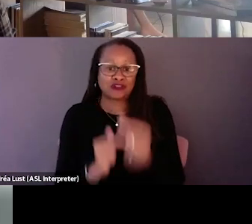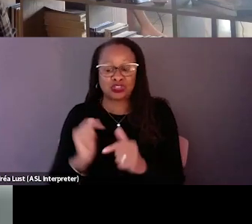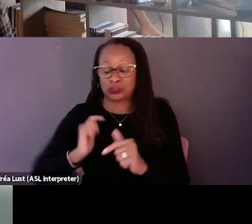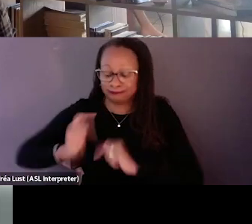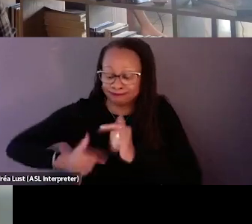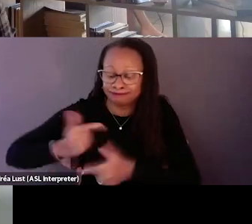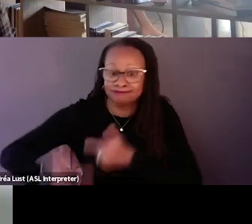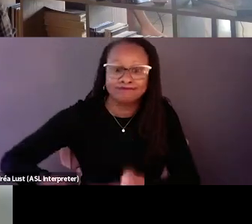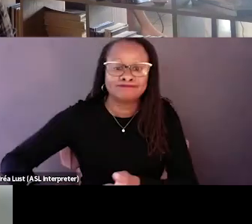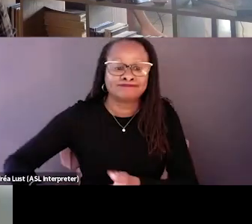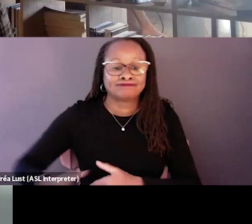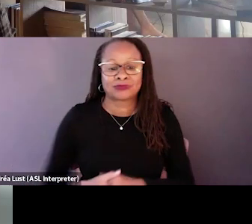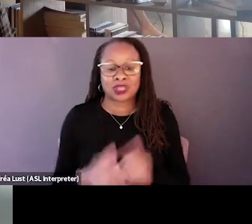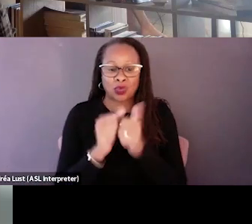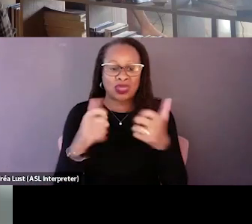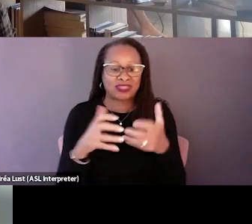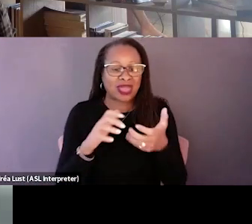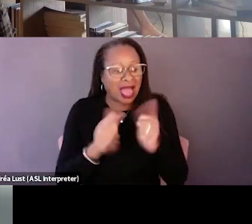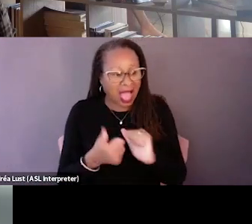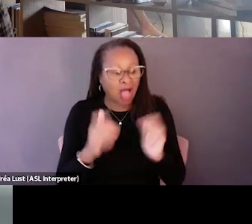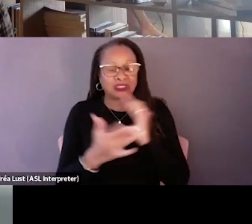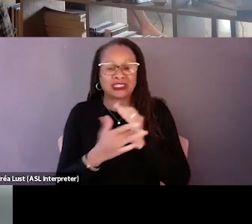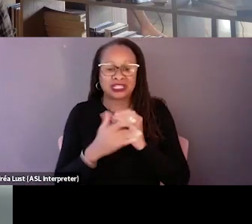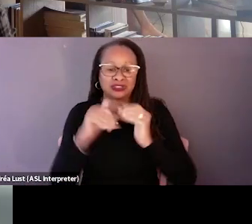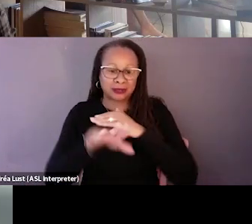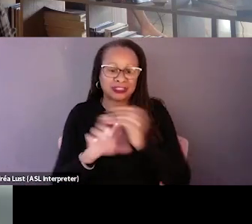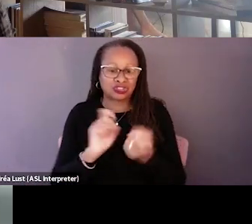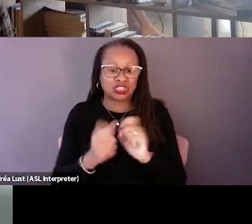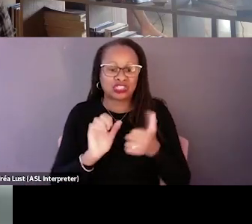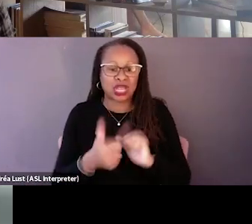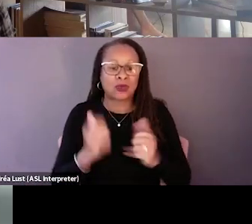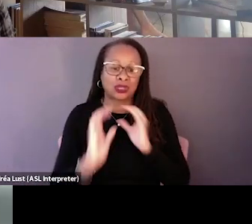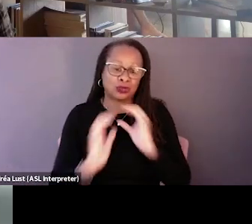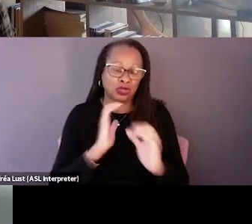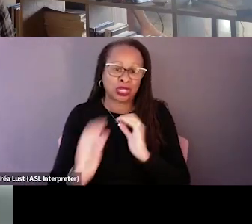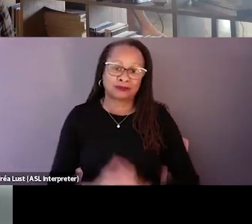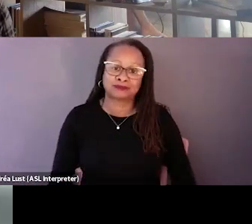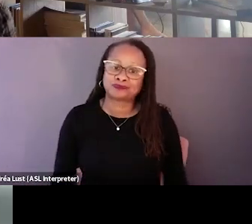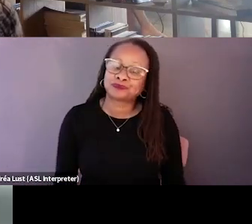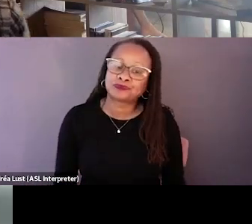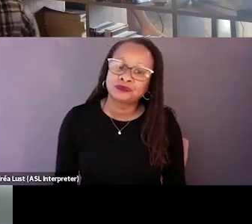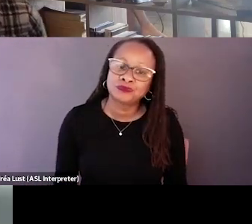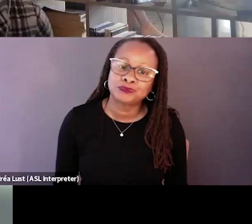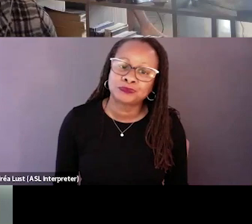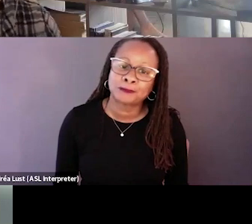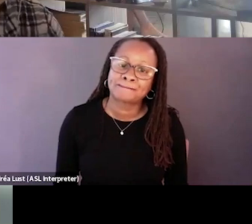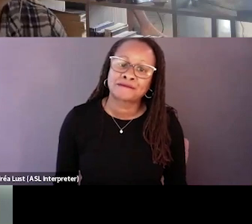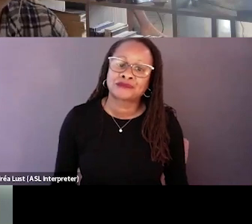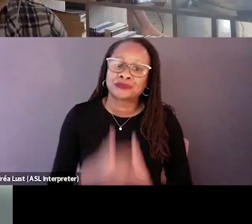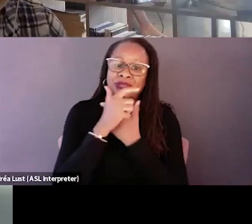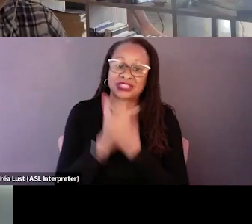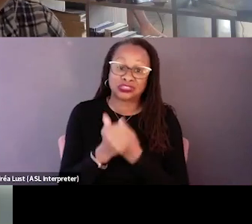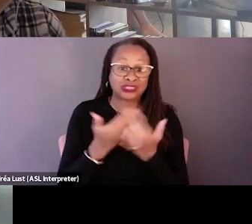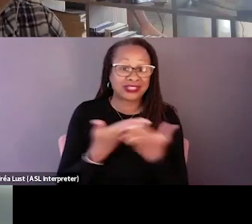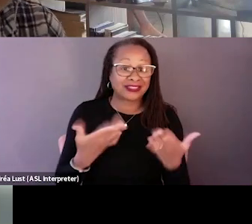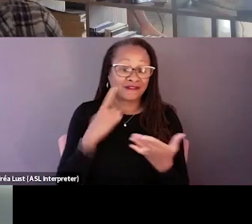on, with how technology has come in and sort of changed how we communicate? Mm. The interesting thing for